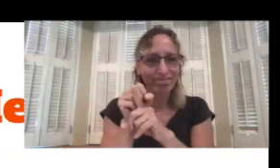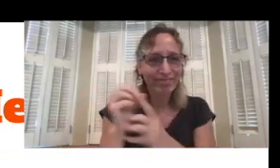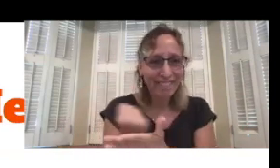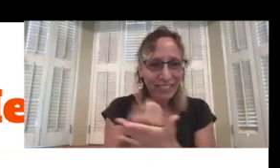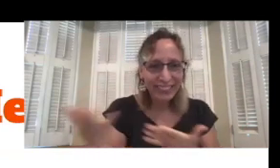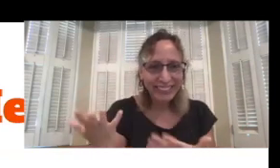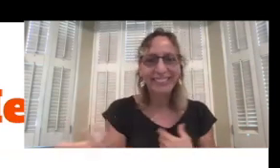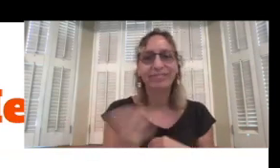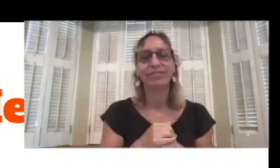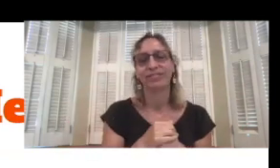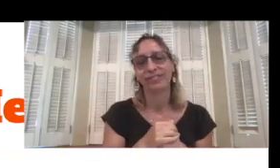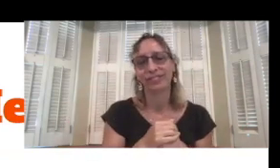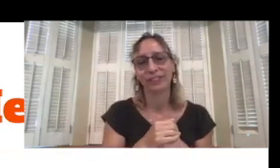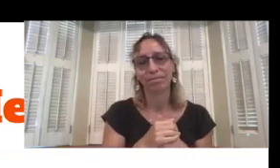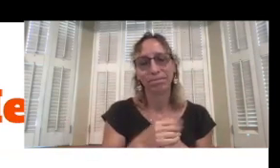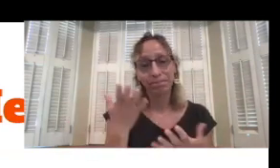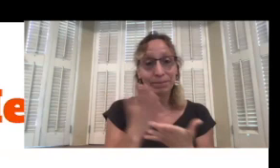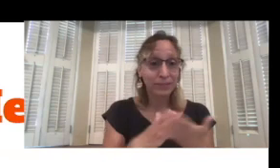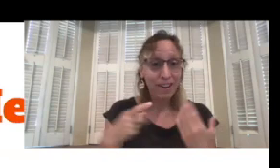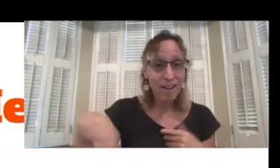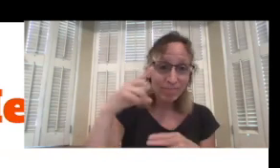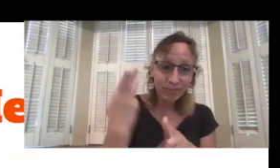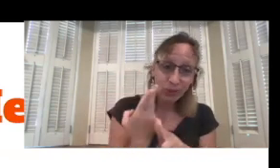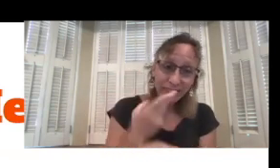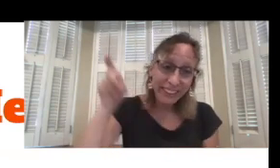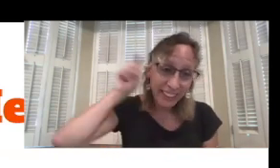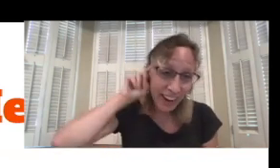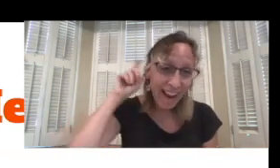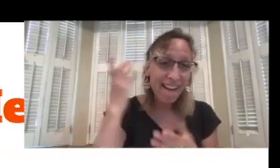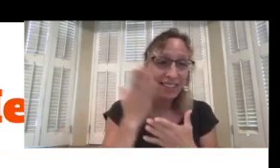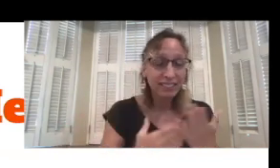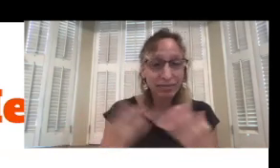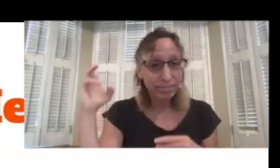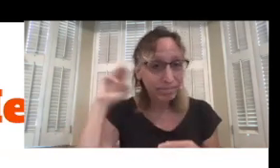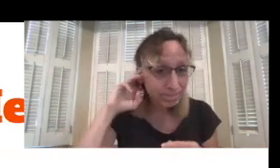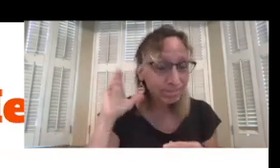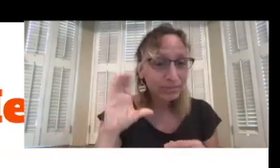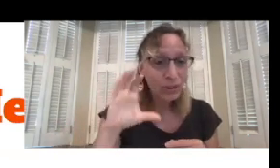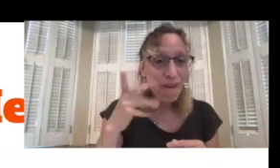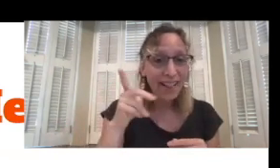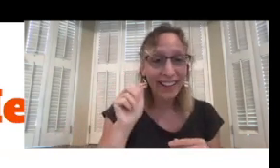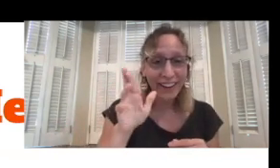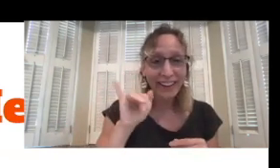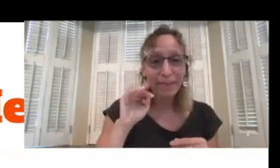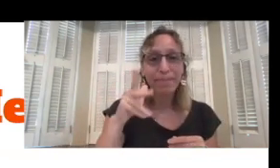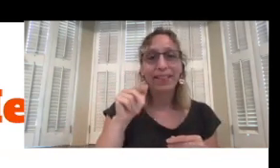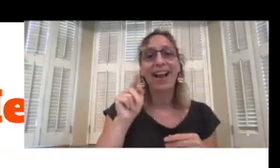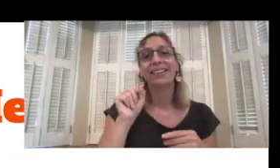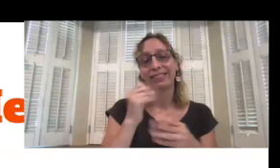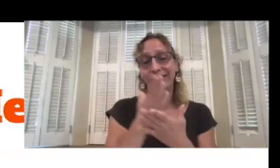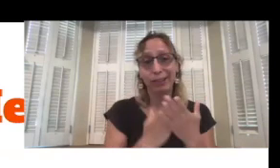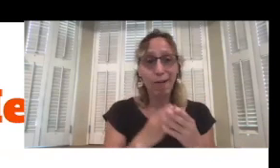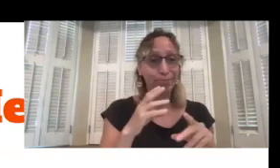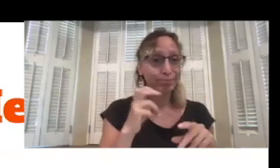but sometimes that is enough to miss a lot of content, even though they do have a lot of hearing. Some students